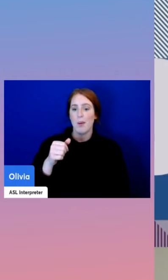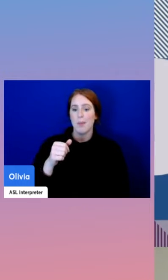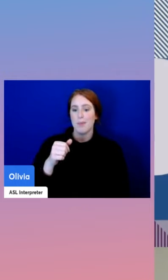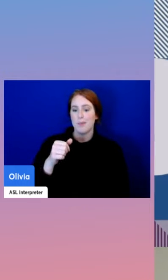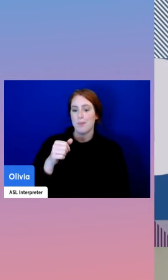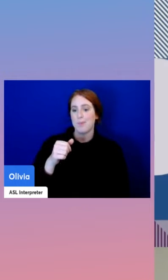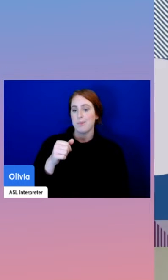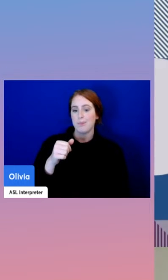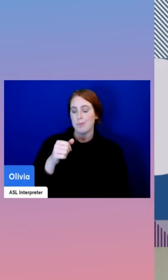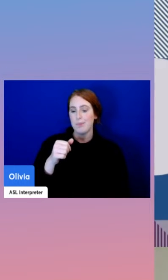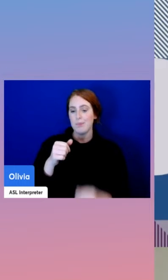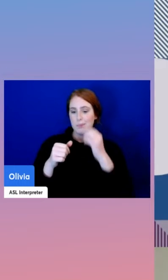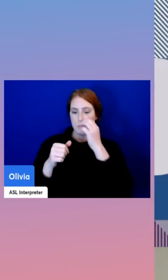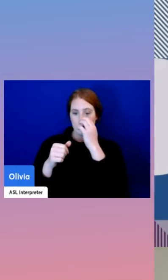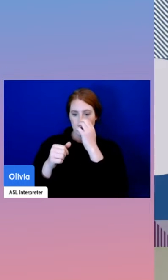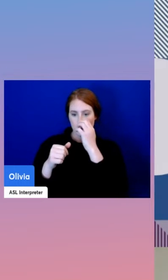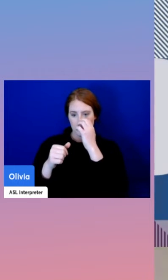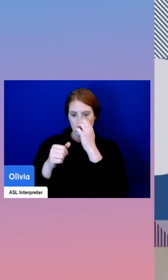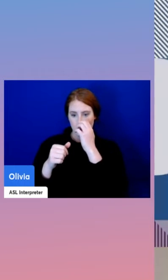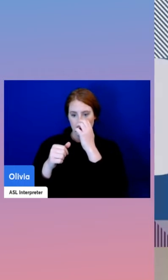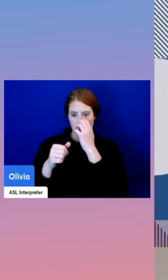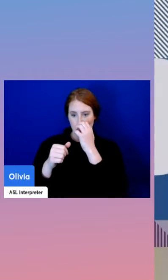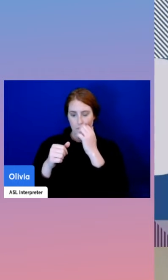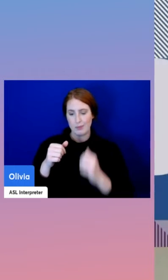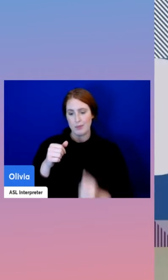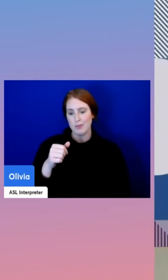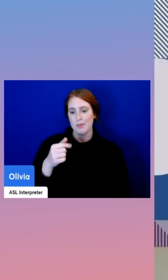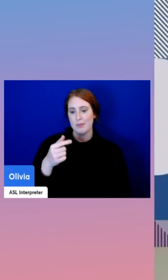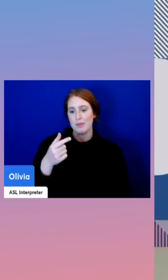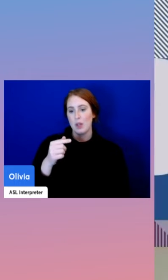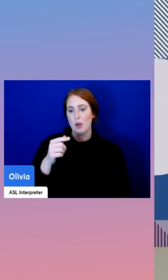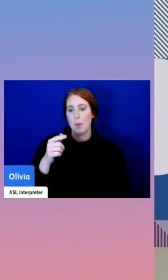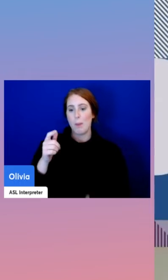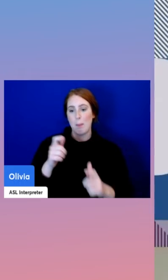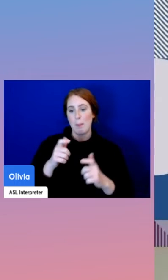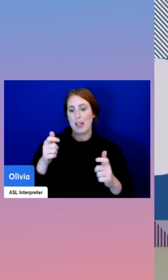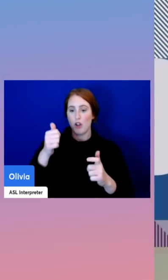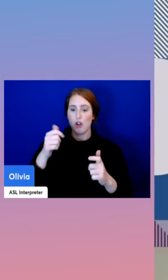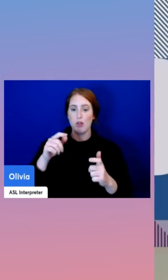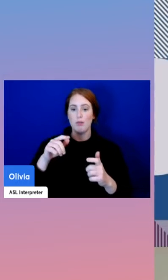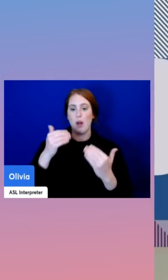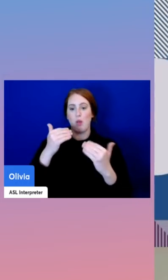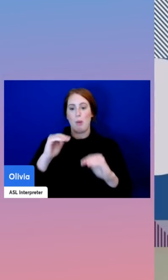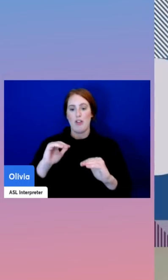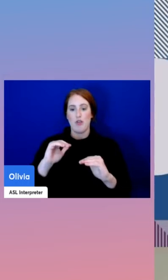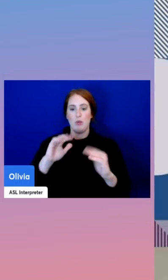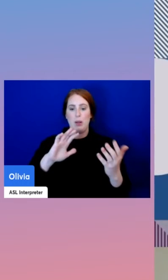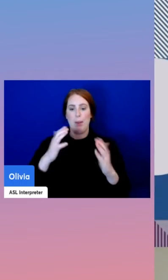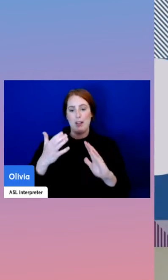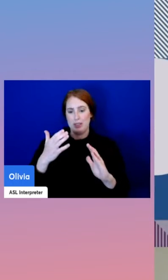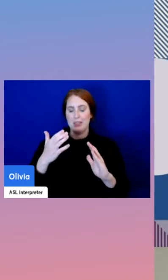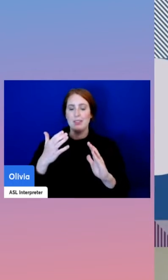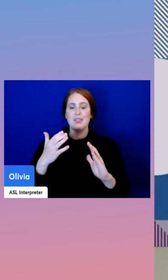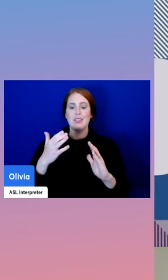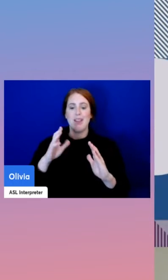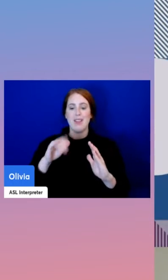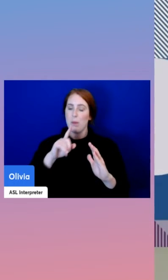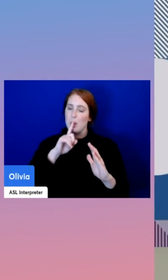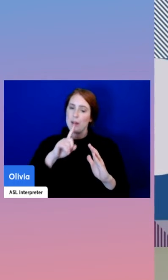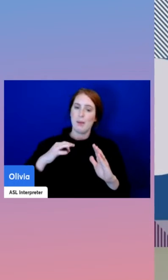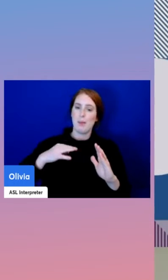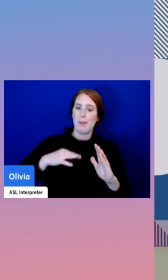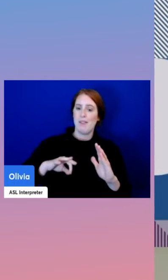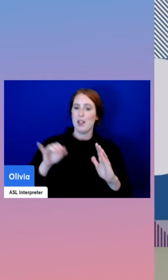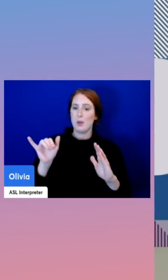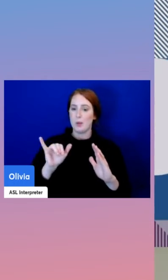and CPU utilization monitoring. Accordingly, will also do you a lot of good too in being able to ensure